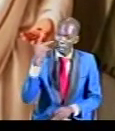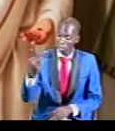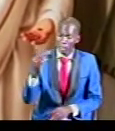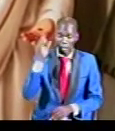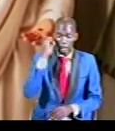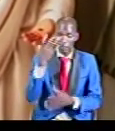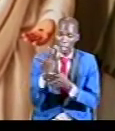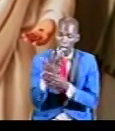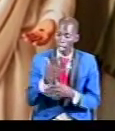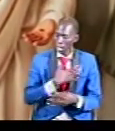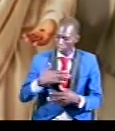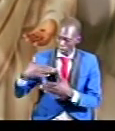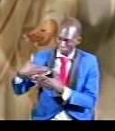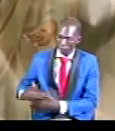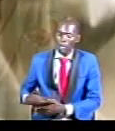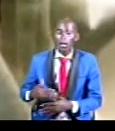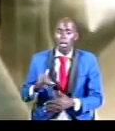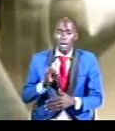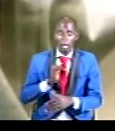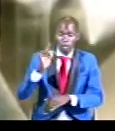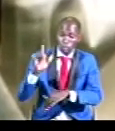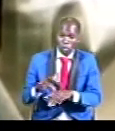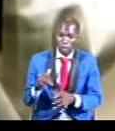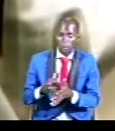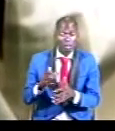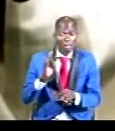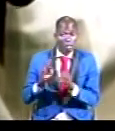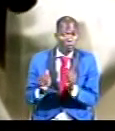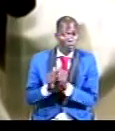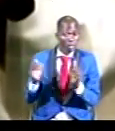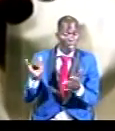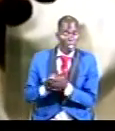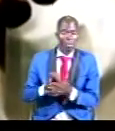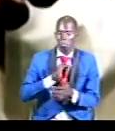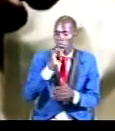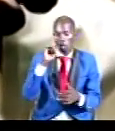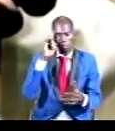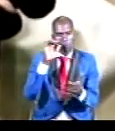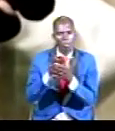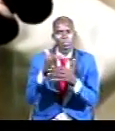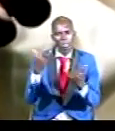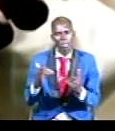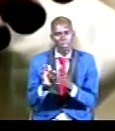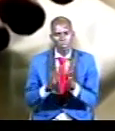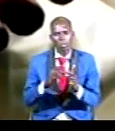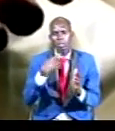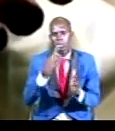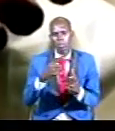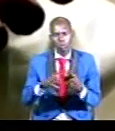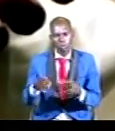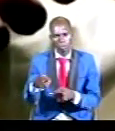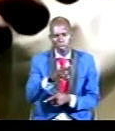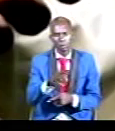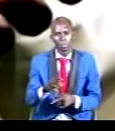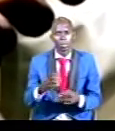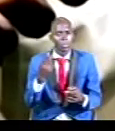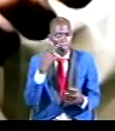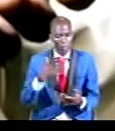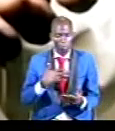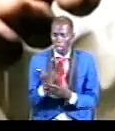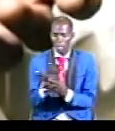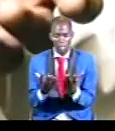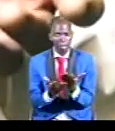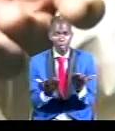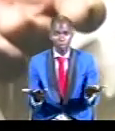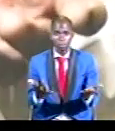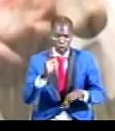my hand in there, I will not believe. And Jesus said, Thomas, here is my hand, put your finger here, and here is my side, thrust